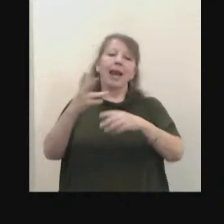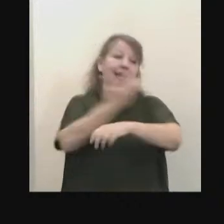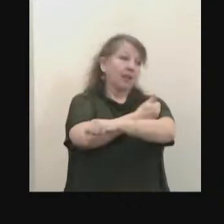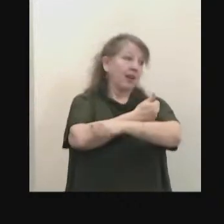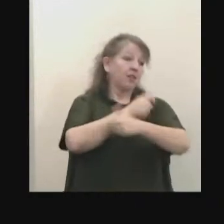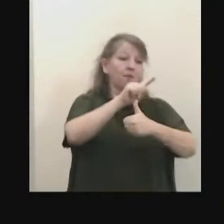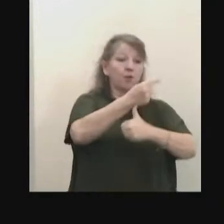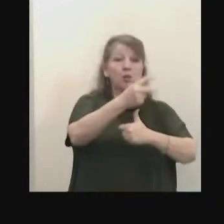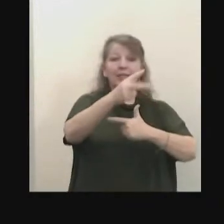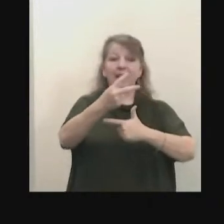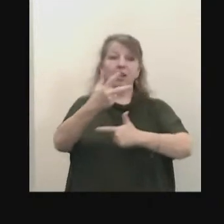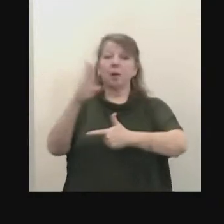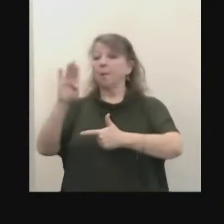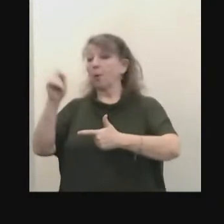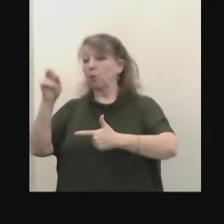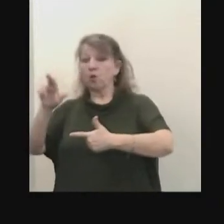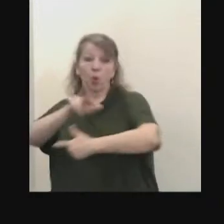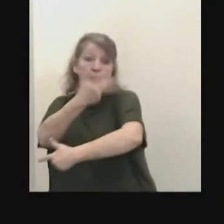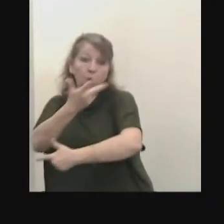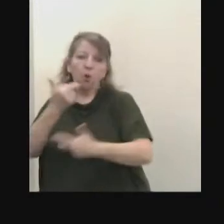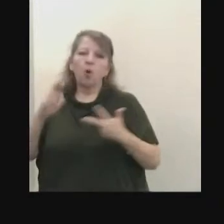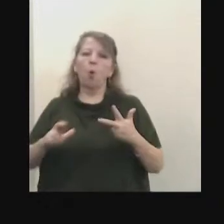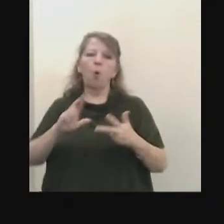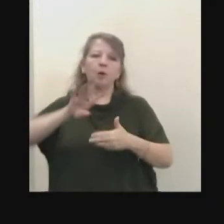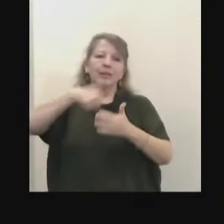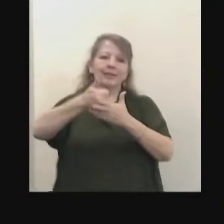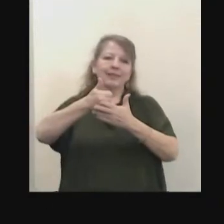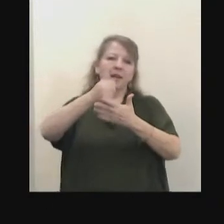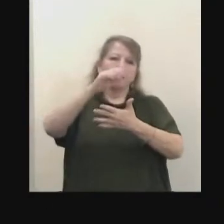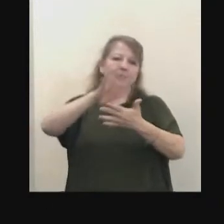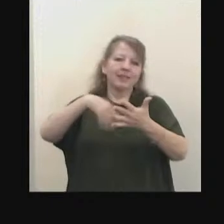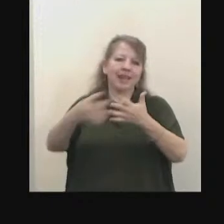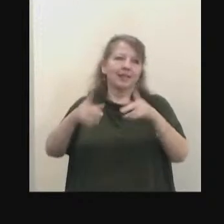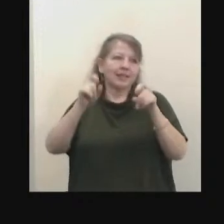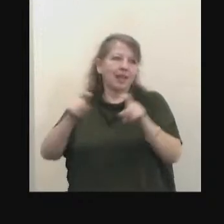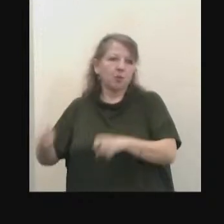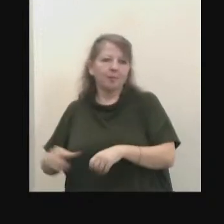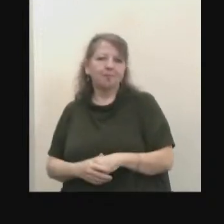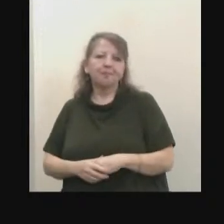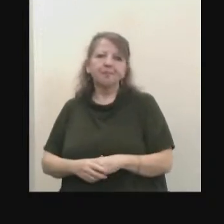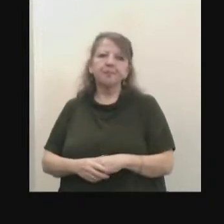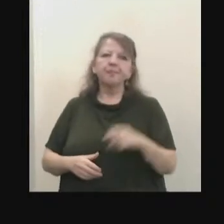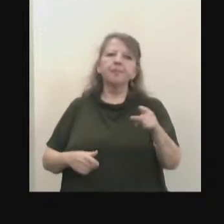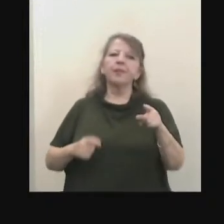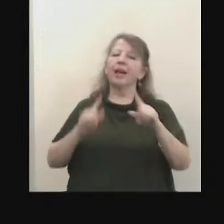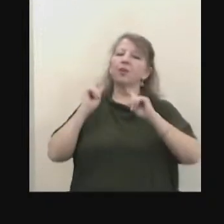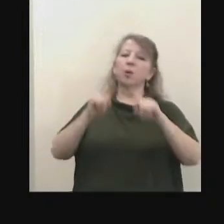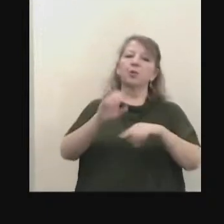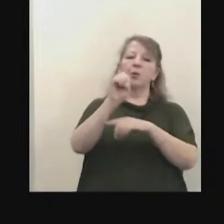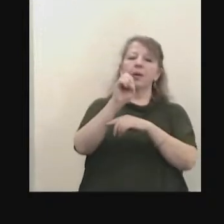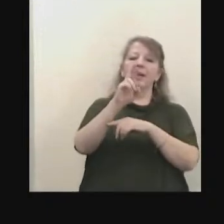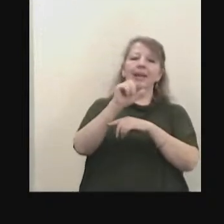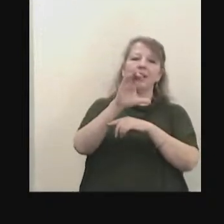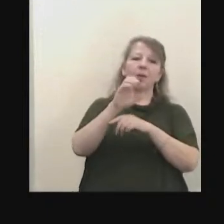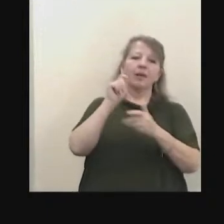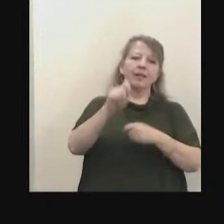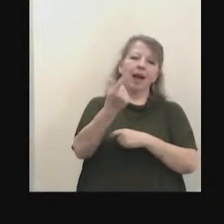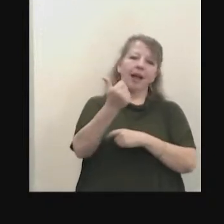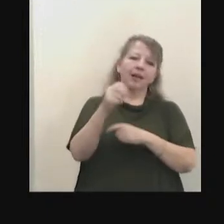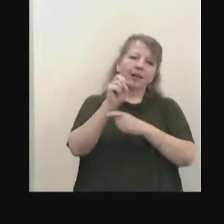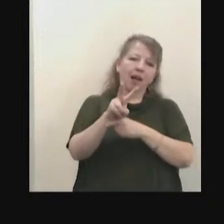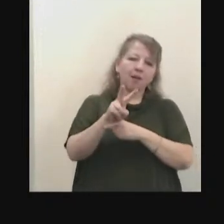dose, or to schedule a test. And of course, go to erie.gov/vax to find out more about